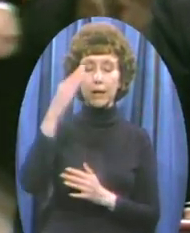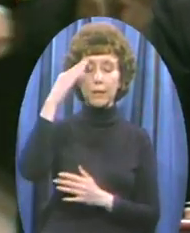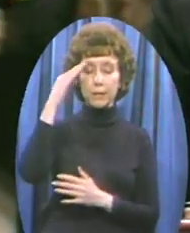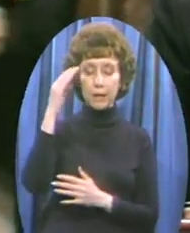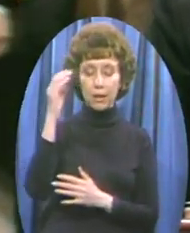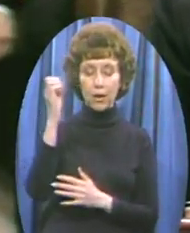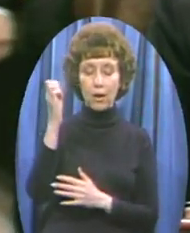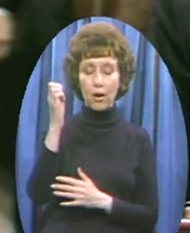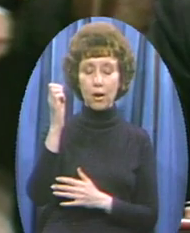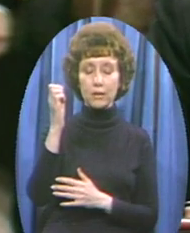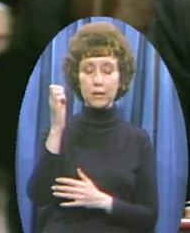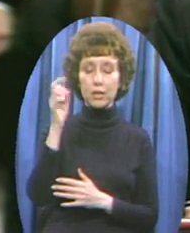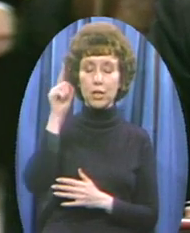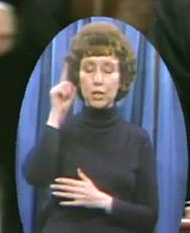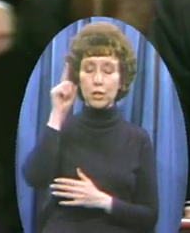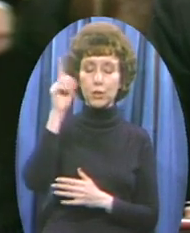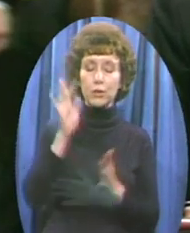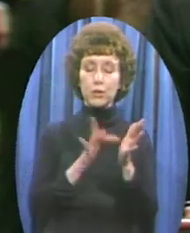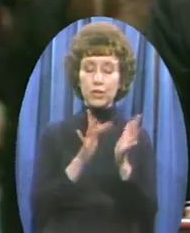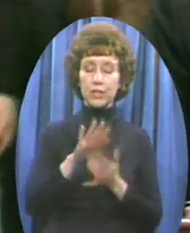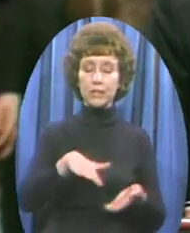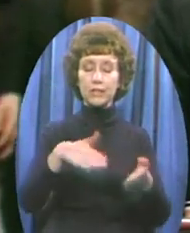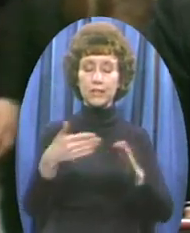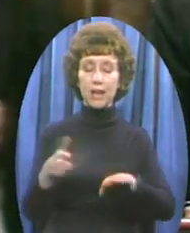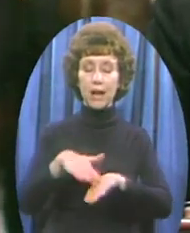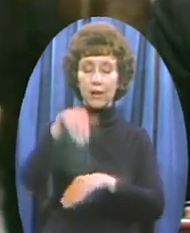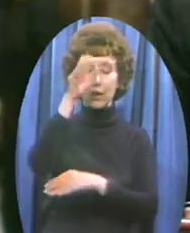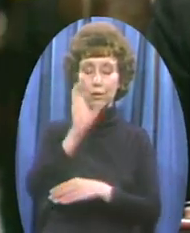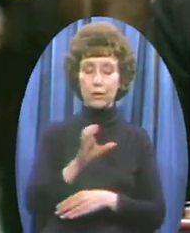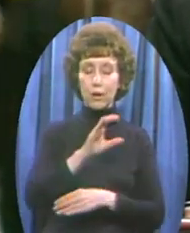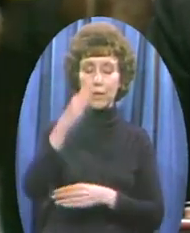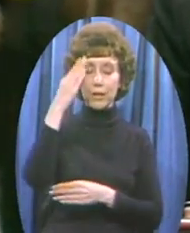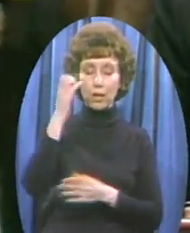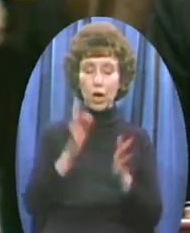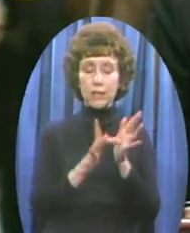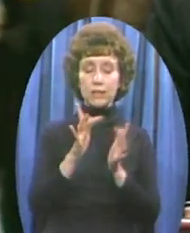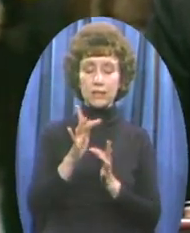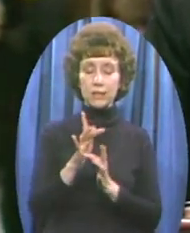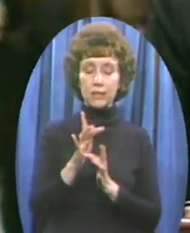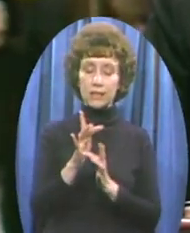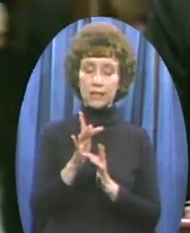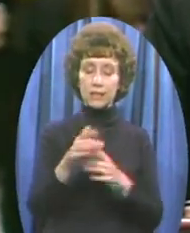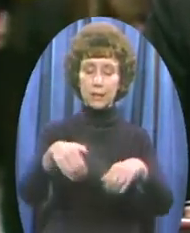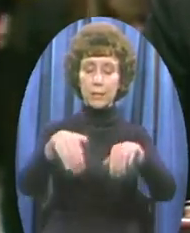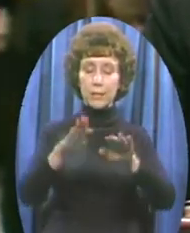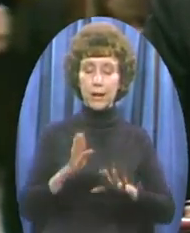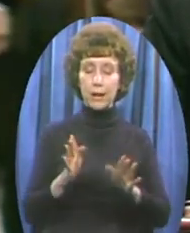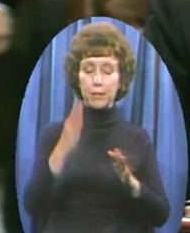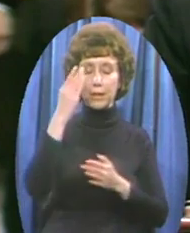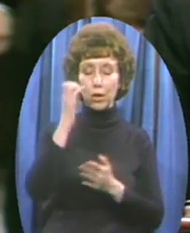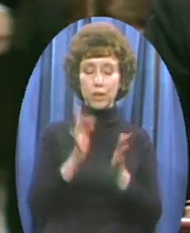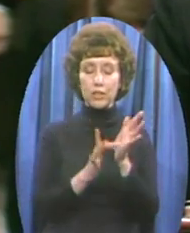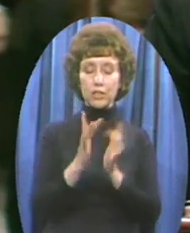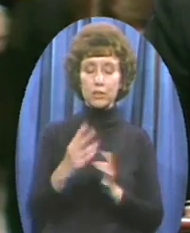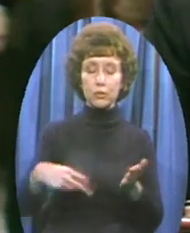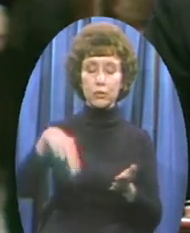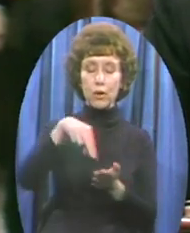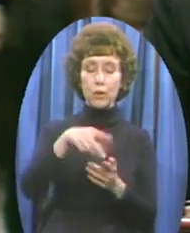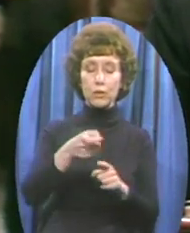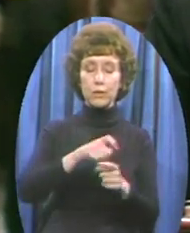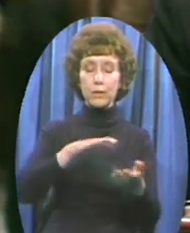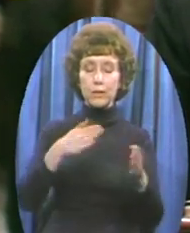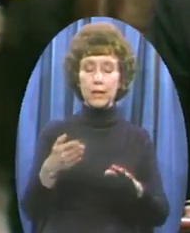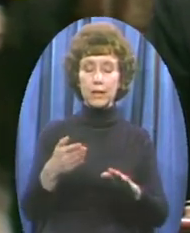because you died upon a cross, because you were buried, because you rose again from the dead, save those souls nearest